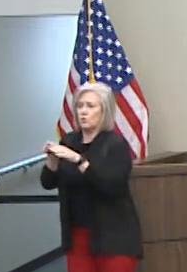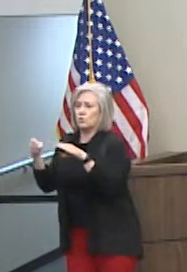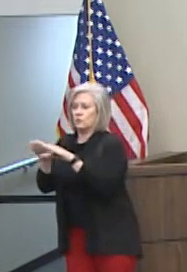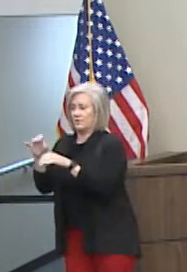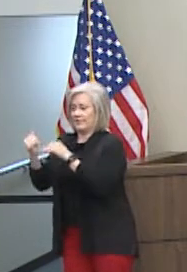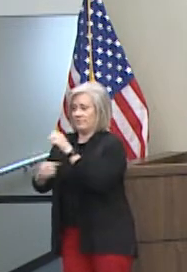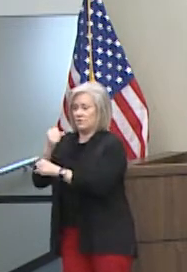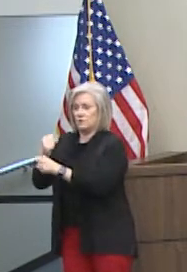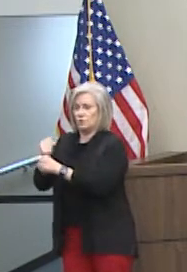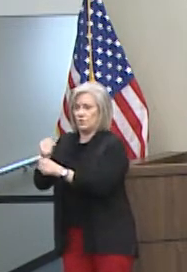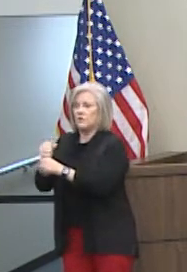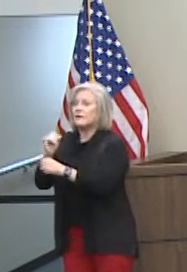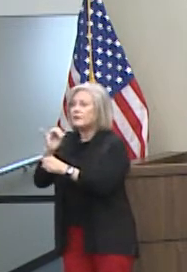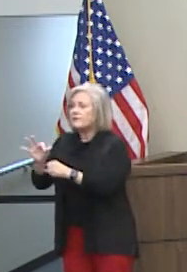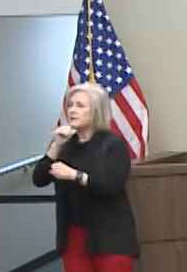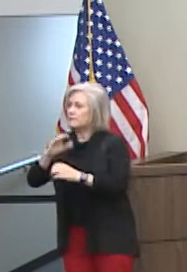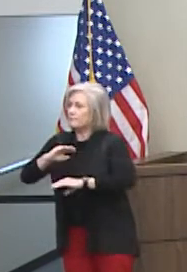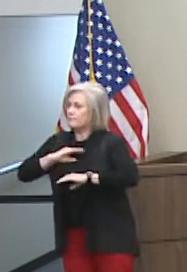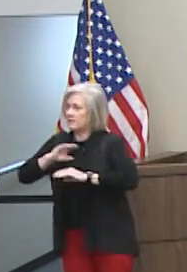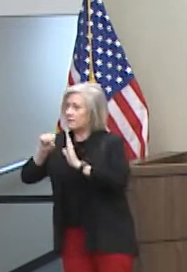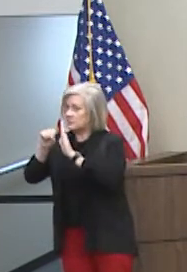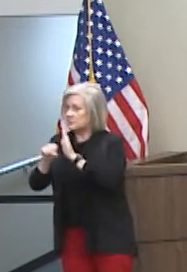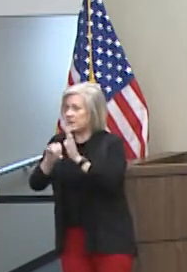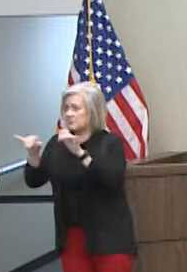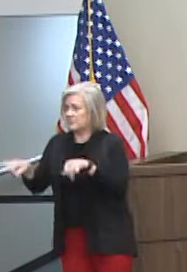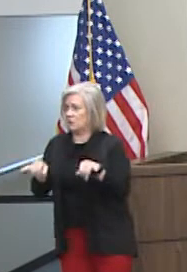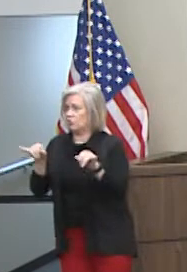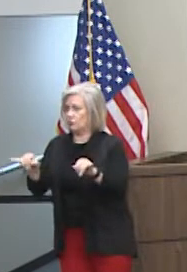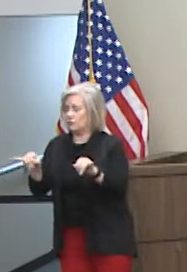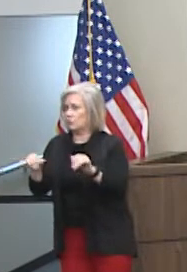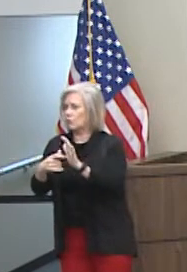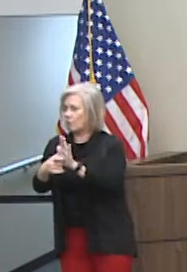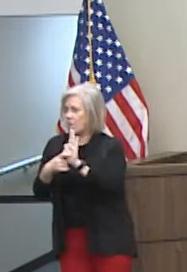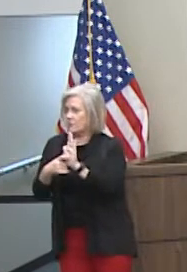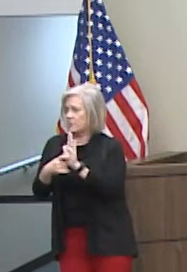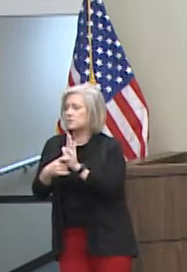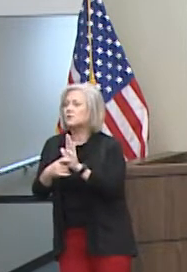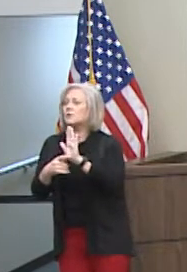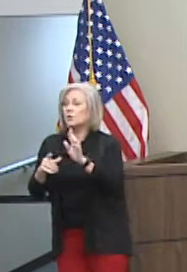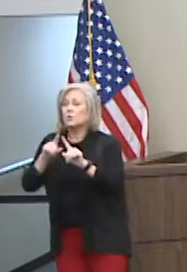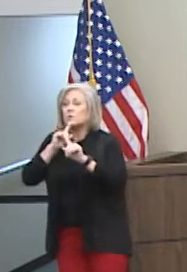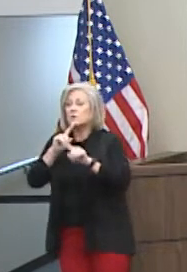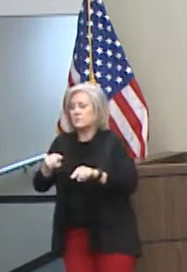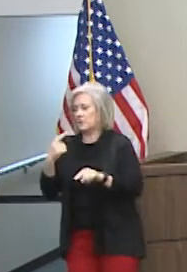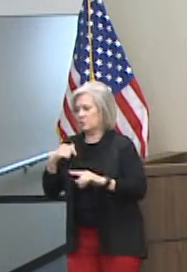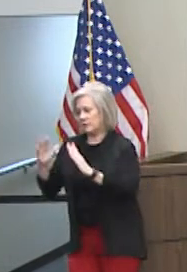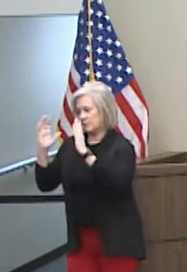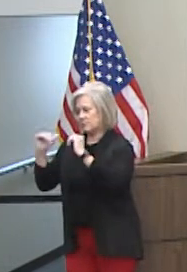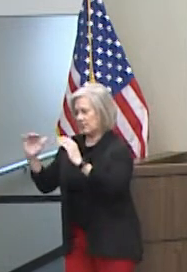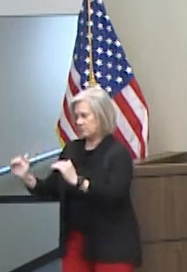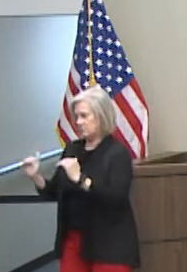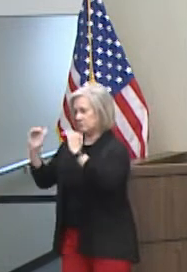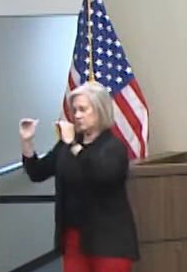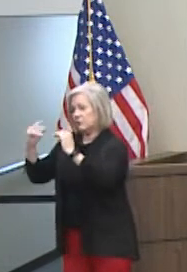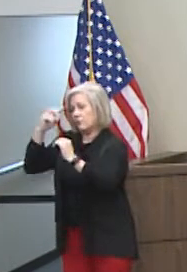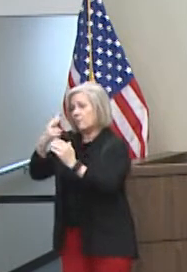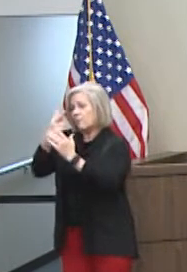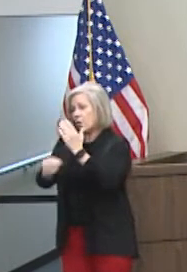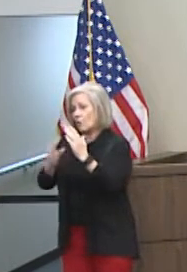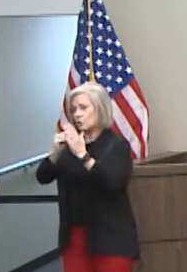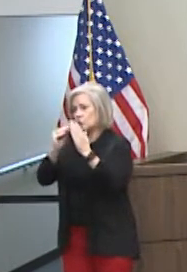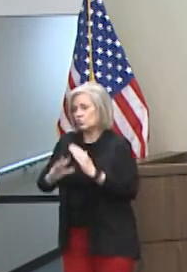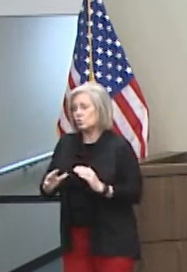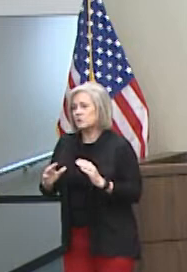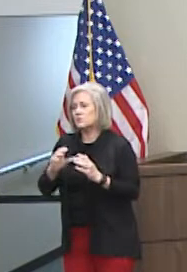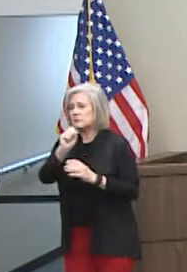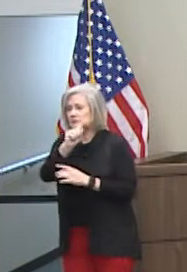year if they failed to meet state standards. In response, we raised expectations for both students and staff. We